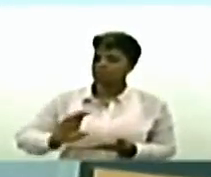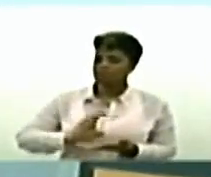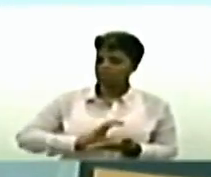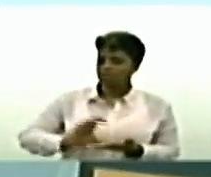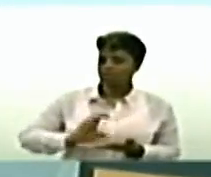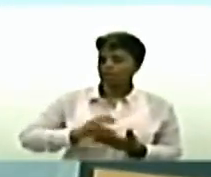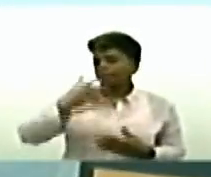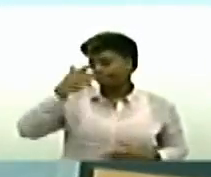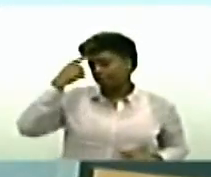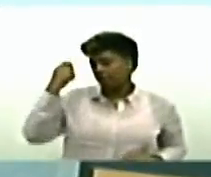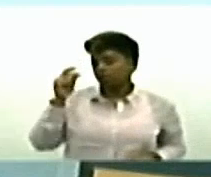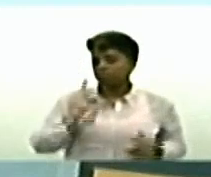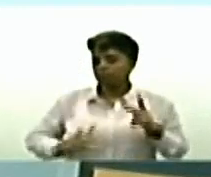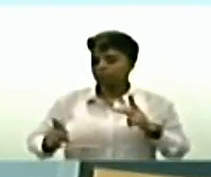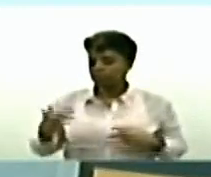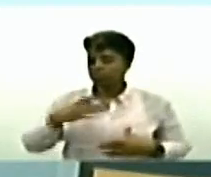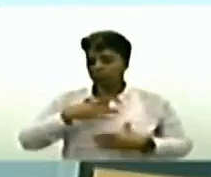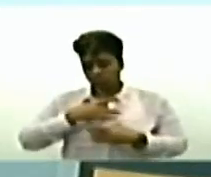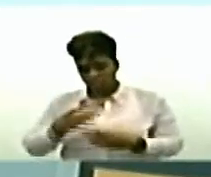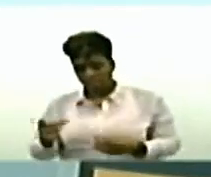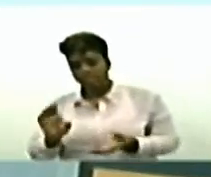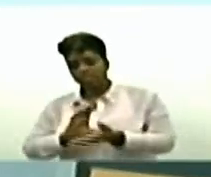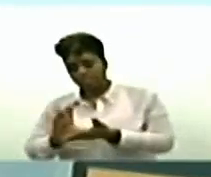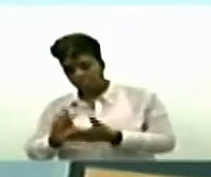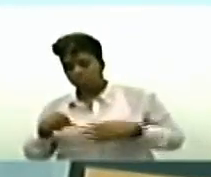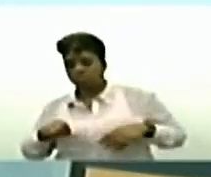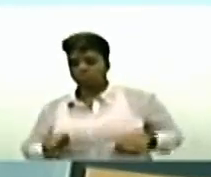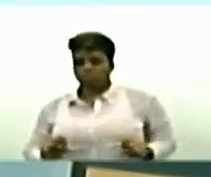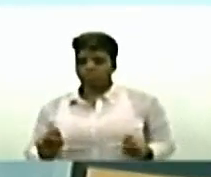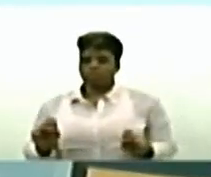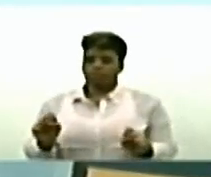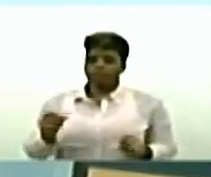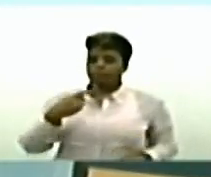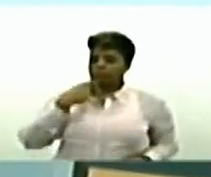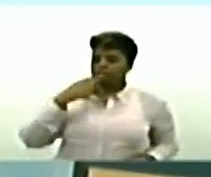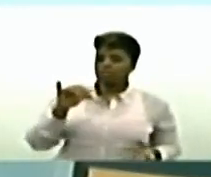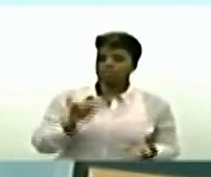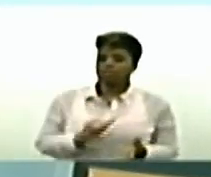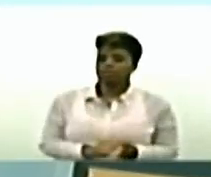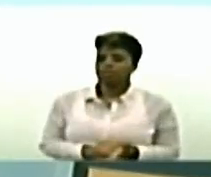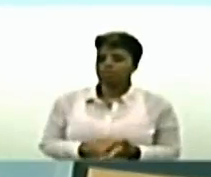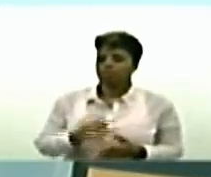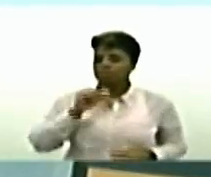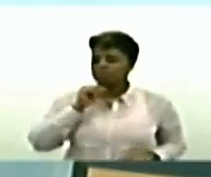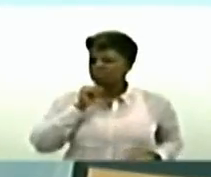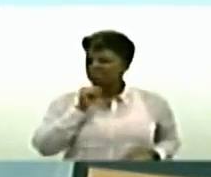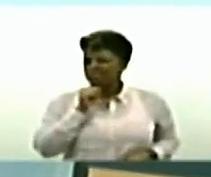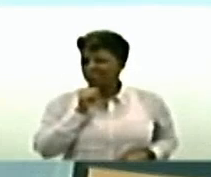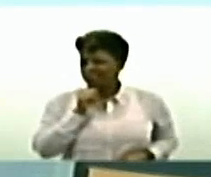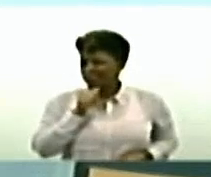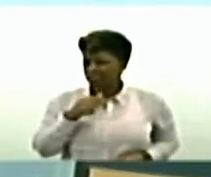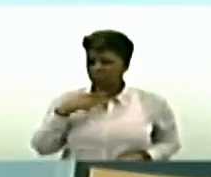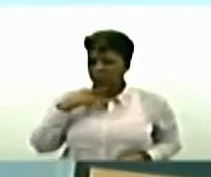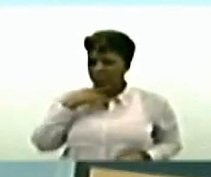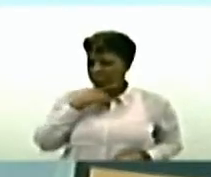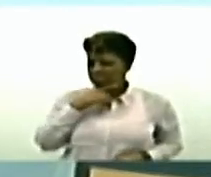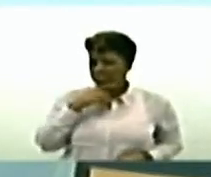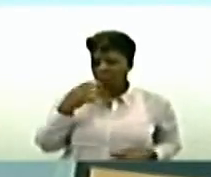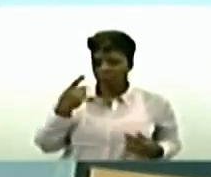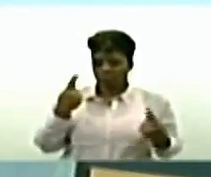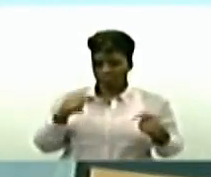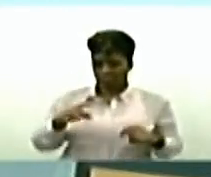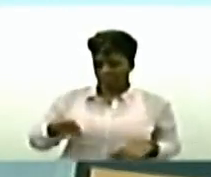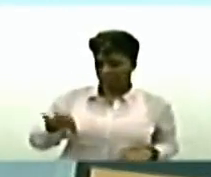in doing that. I'm saying all this to say, Mr. President, it is not our intention to find our